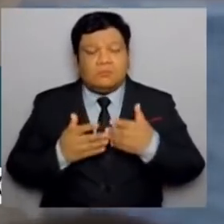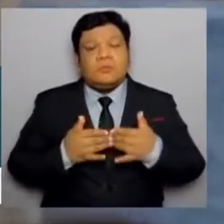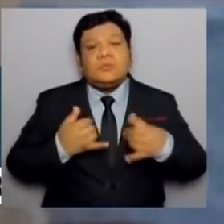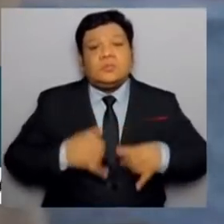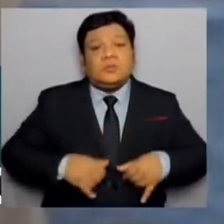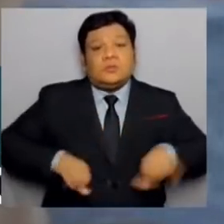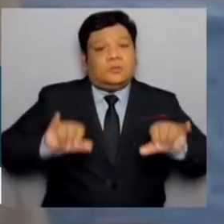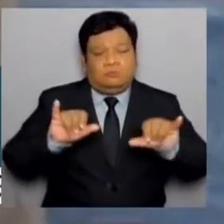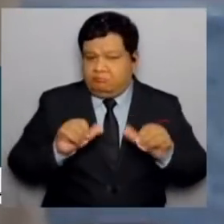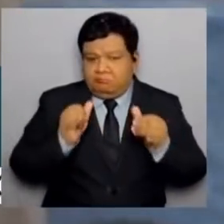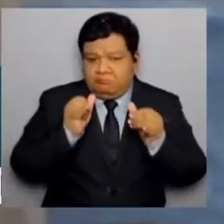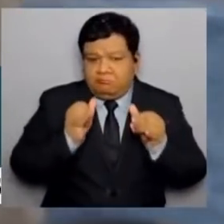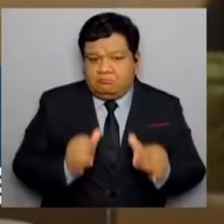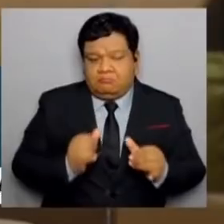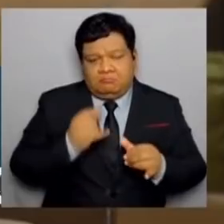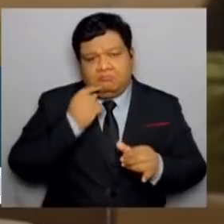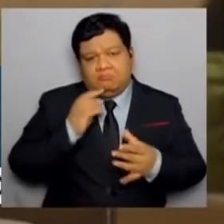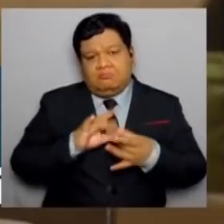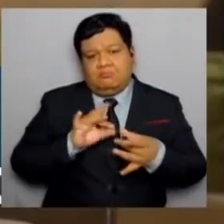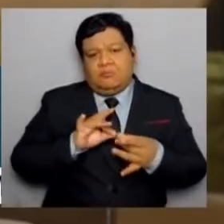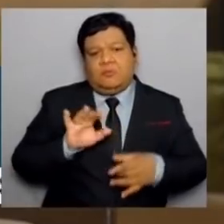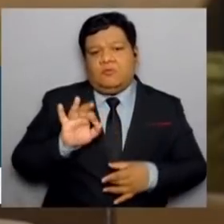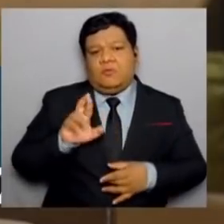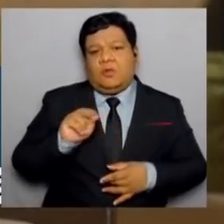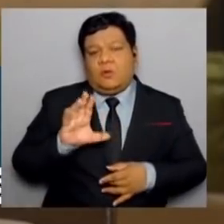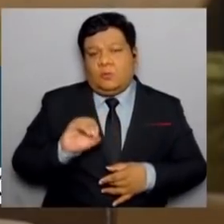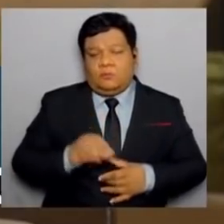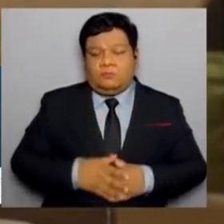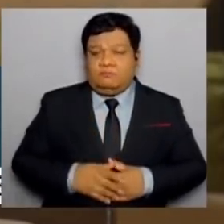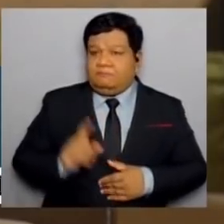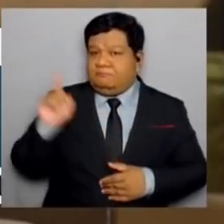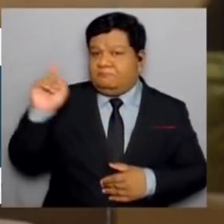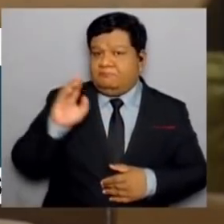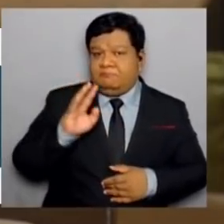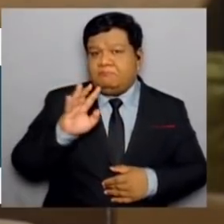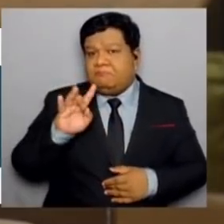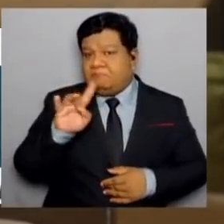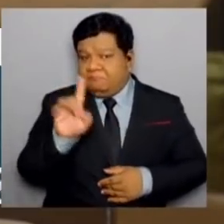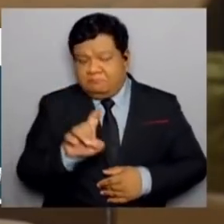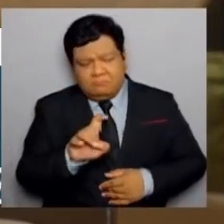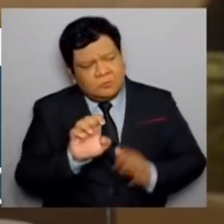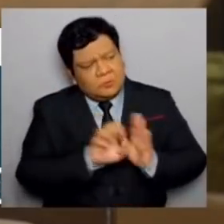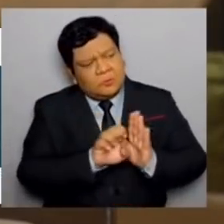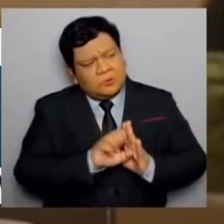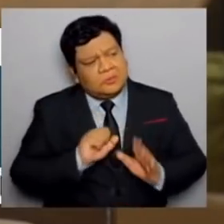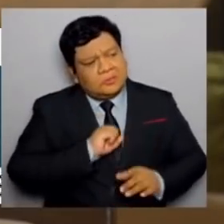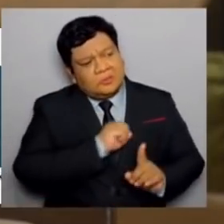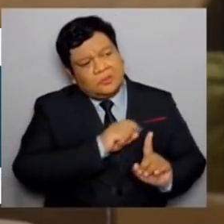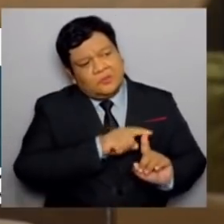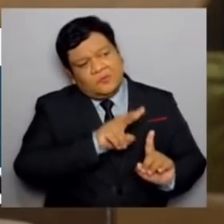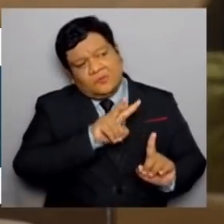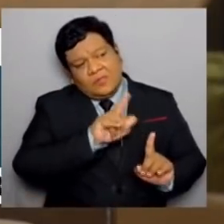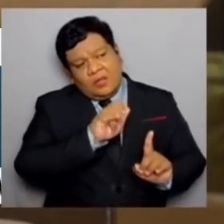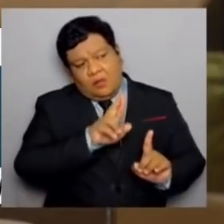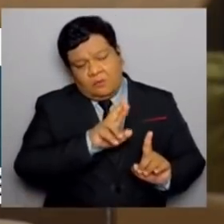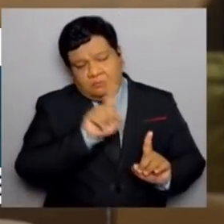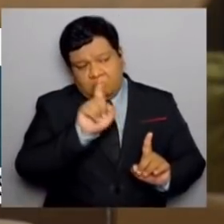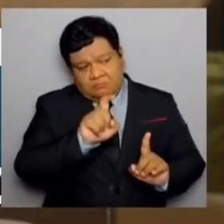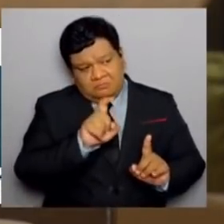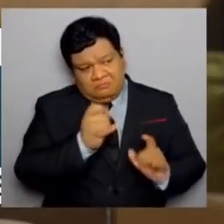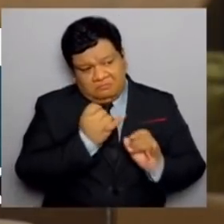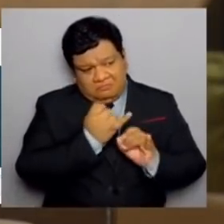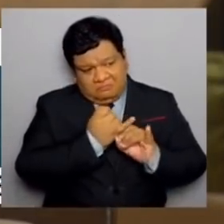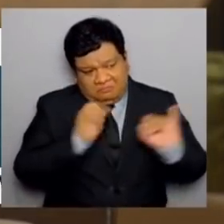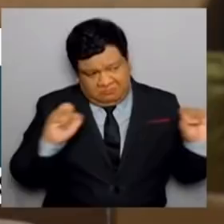be the same according to Franco. Halimbawa, Senator Villar, magiging as independent, as feisty as